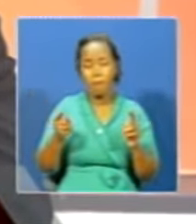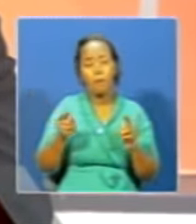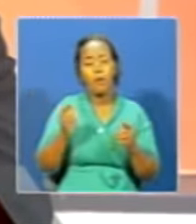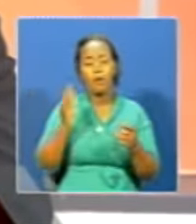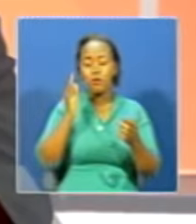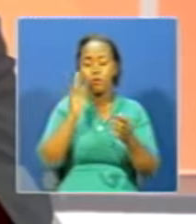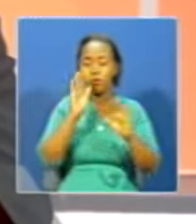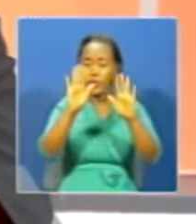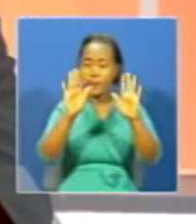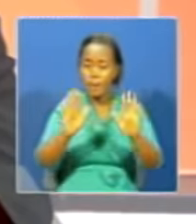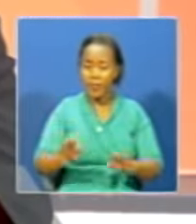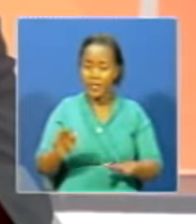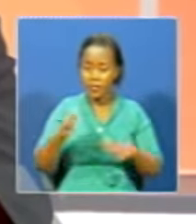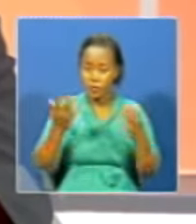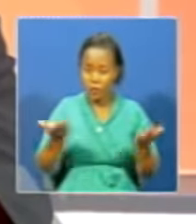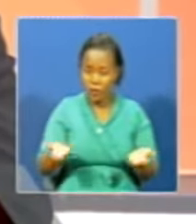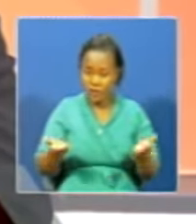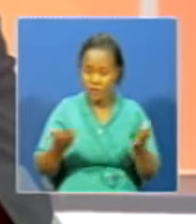that